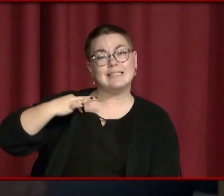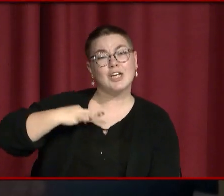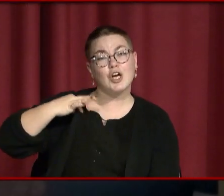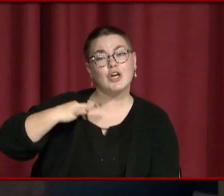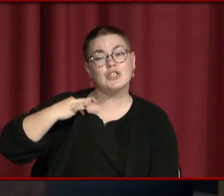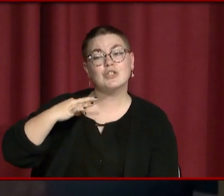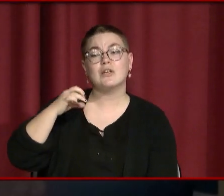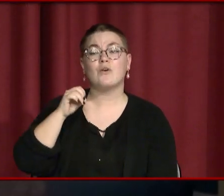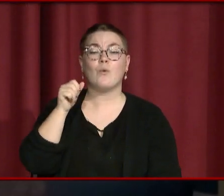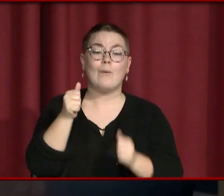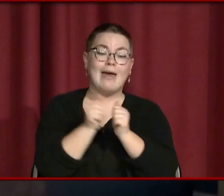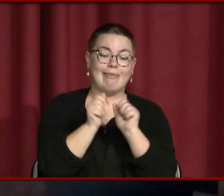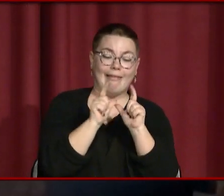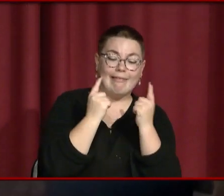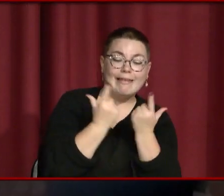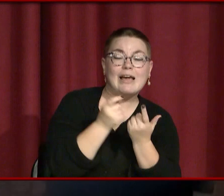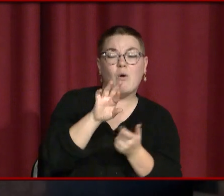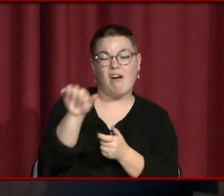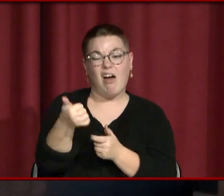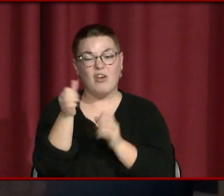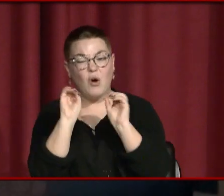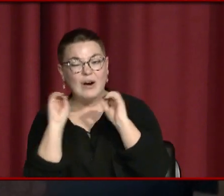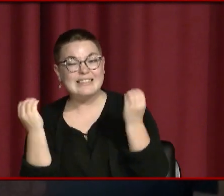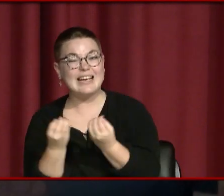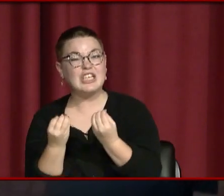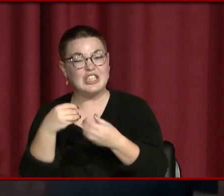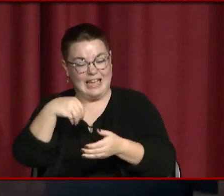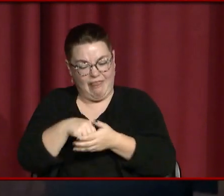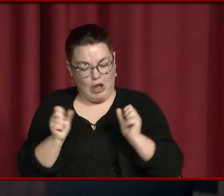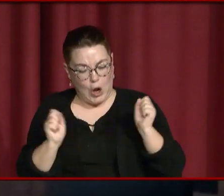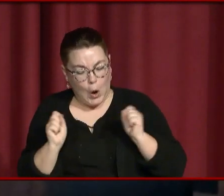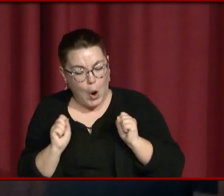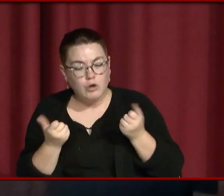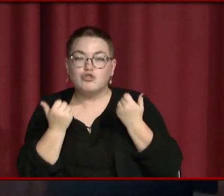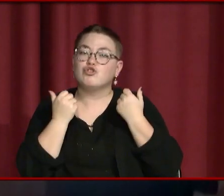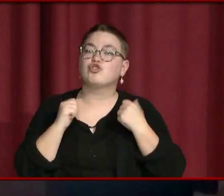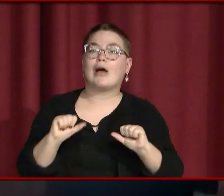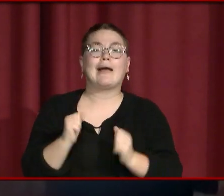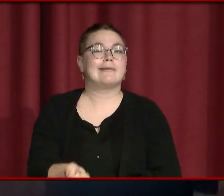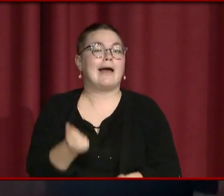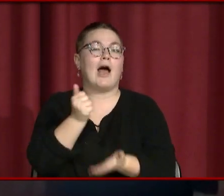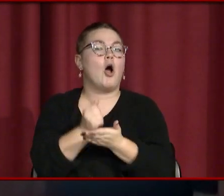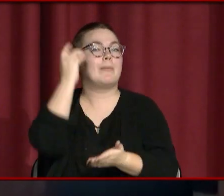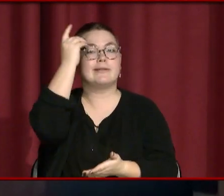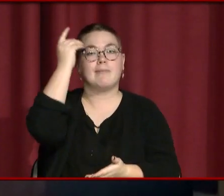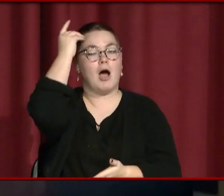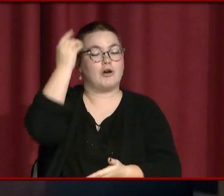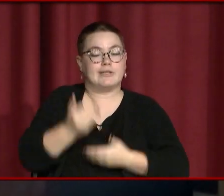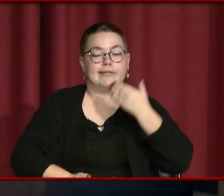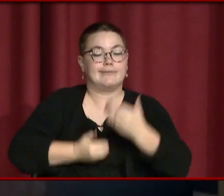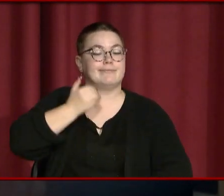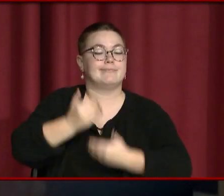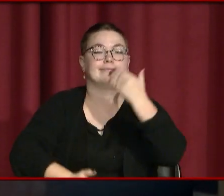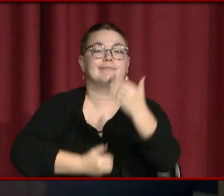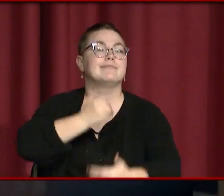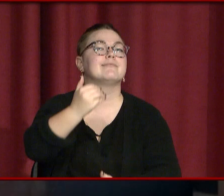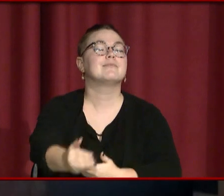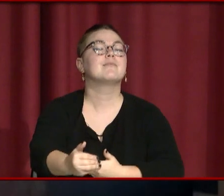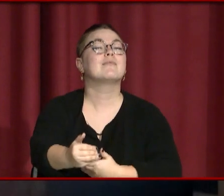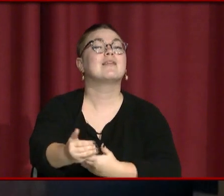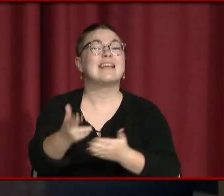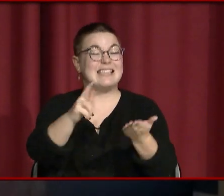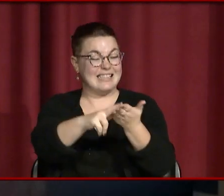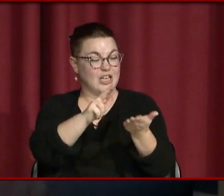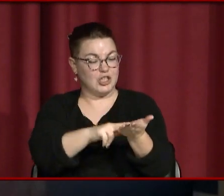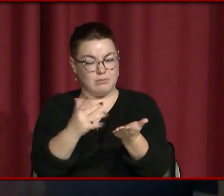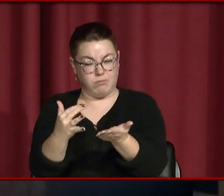other supporting organizations. They're out there in the cold, just trying to do the best for democracy. Collecting those signatures is key